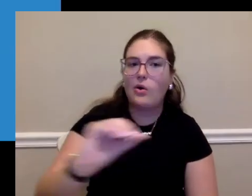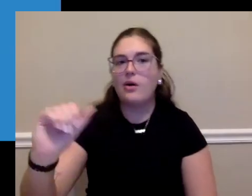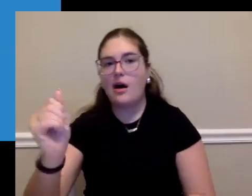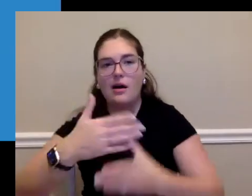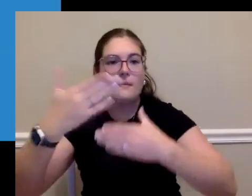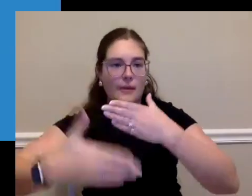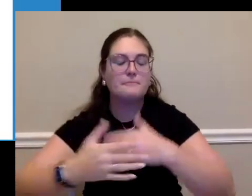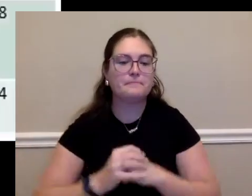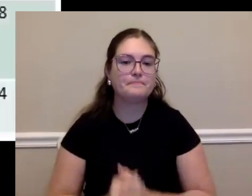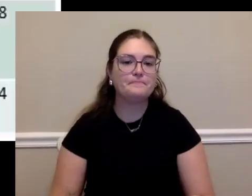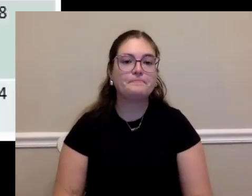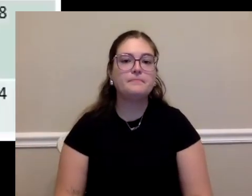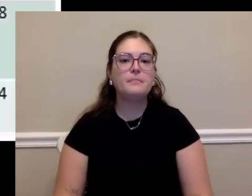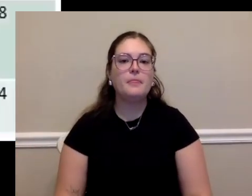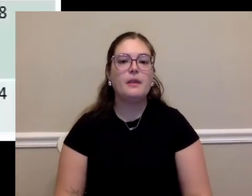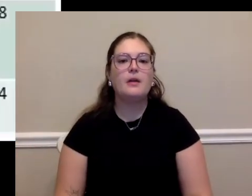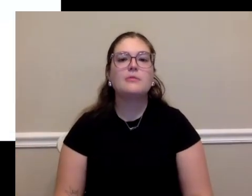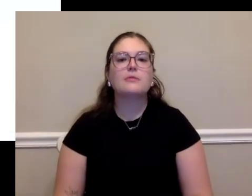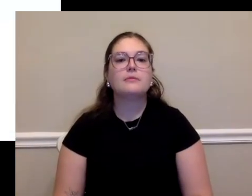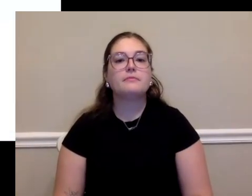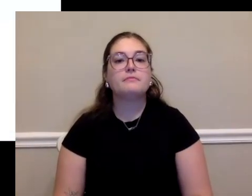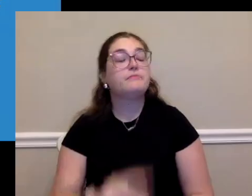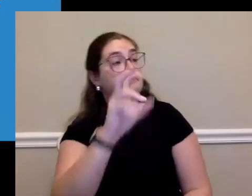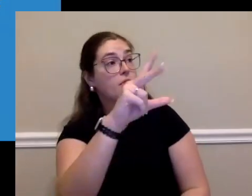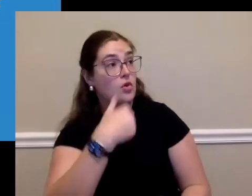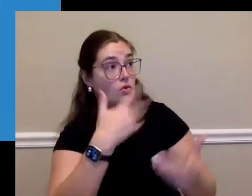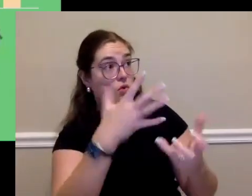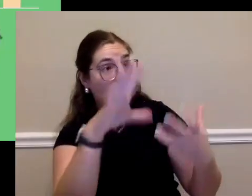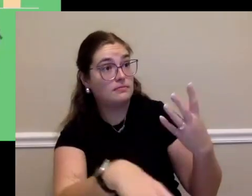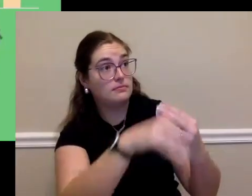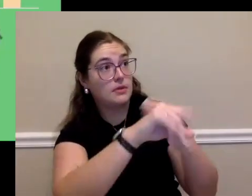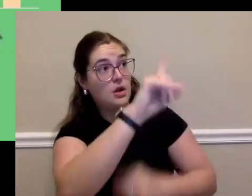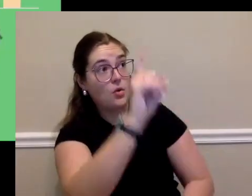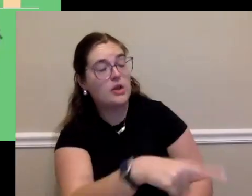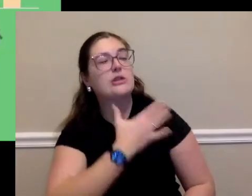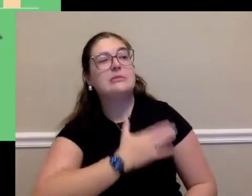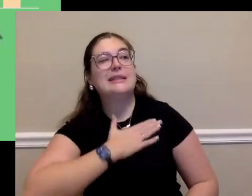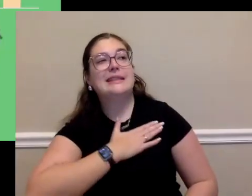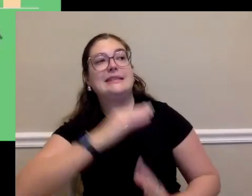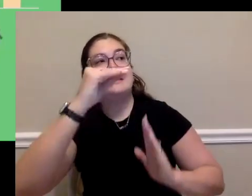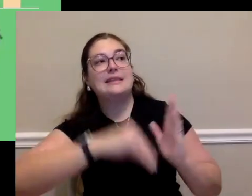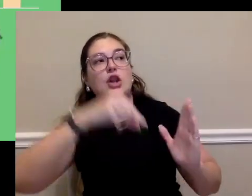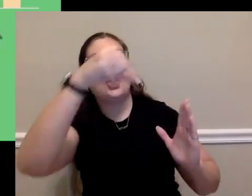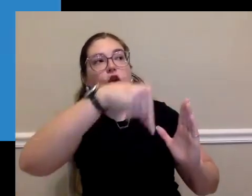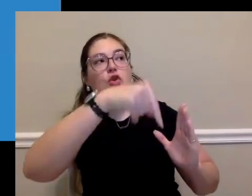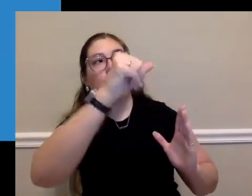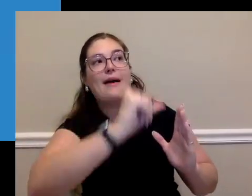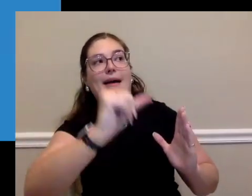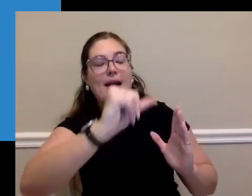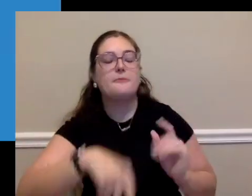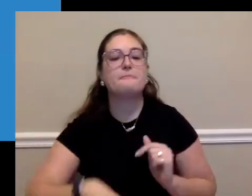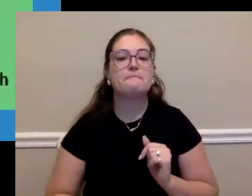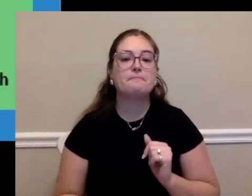Okay. And again, everyone, Let's if you see. want to put questions, please put them in the Q&A. Another one that I